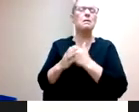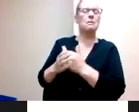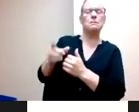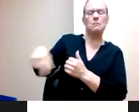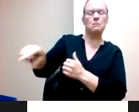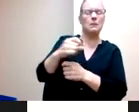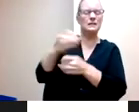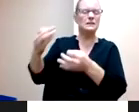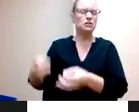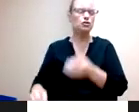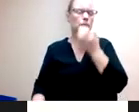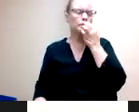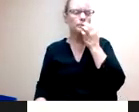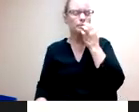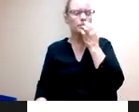Next.